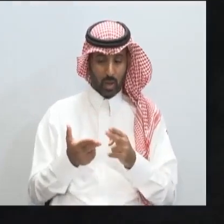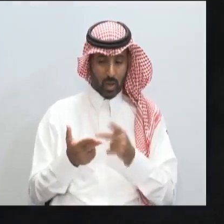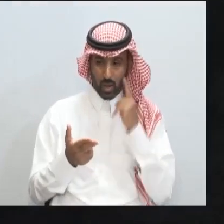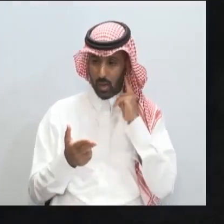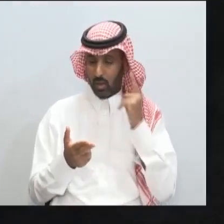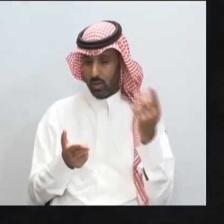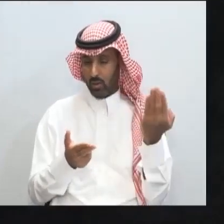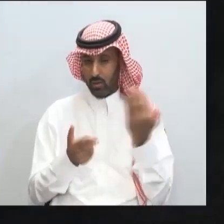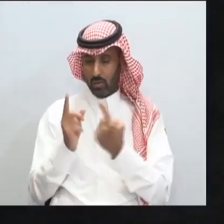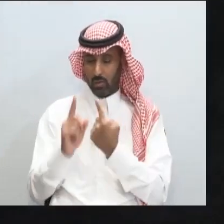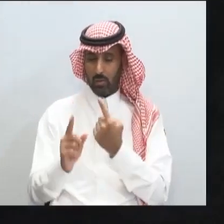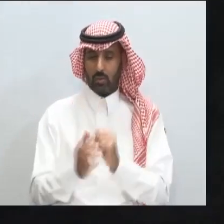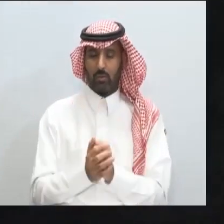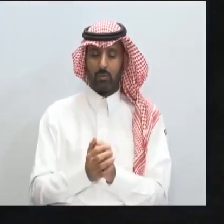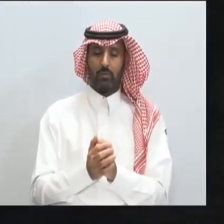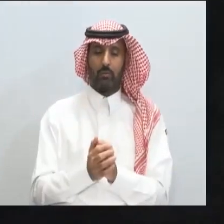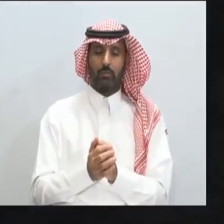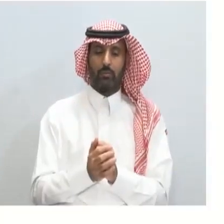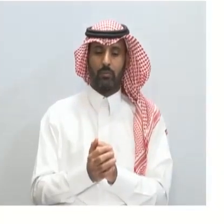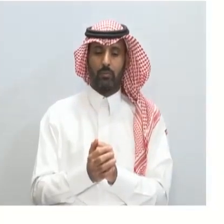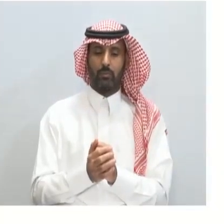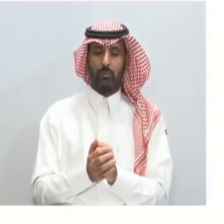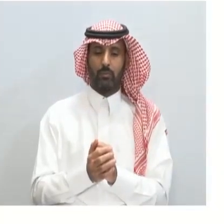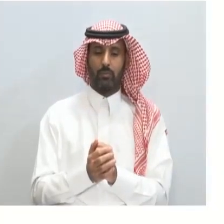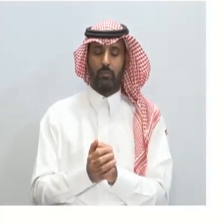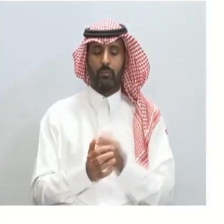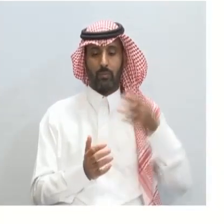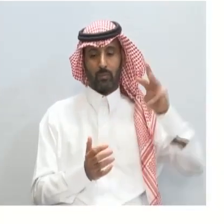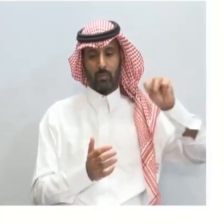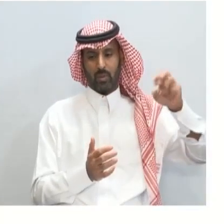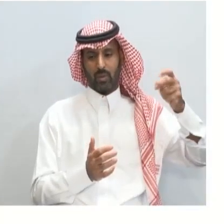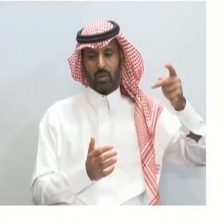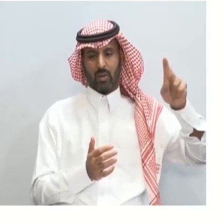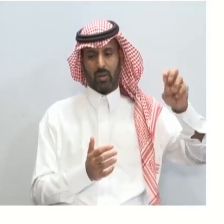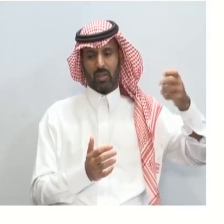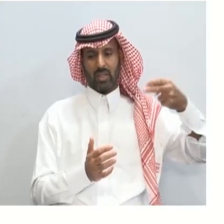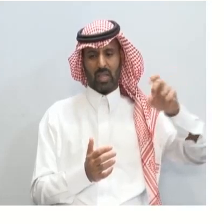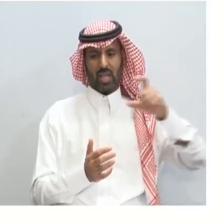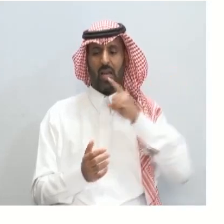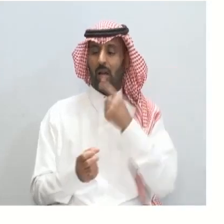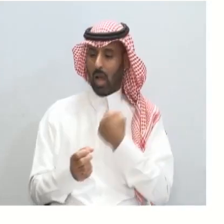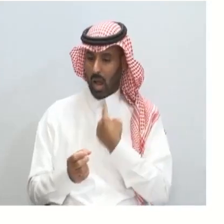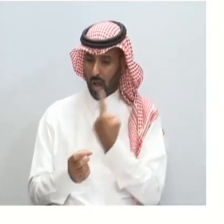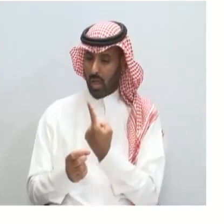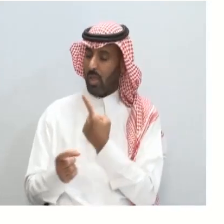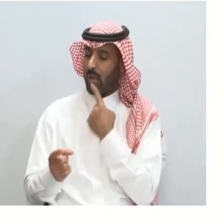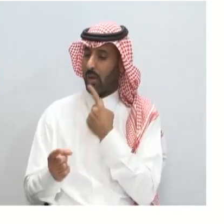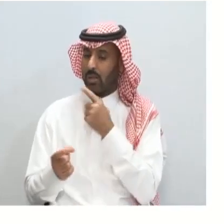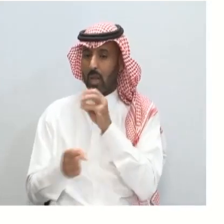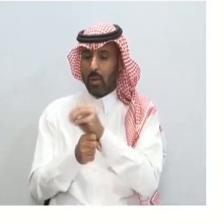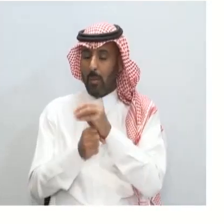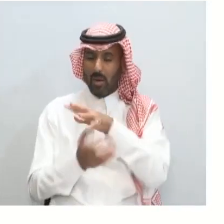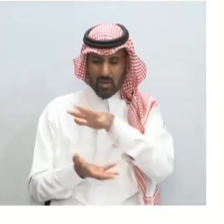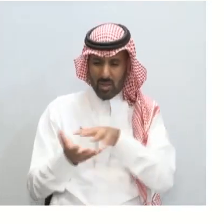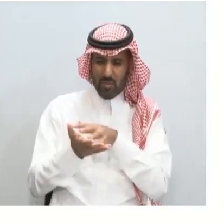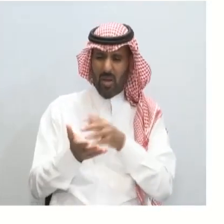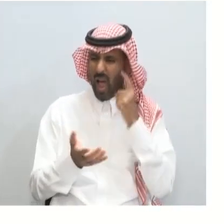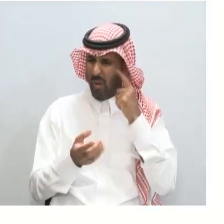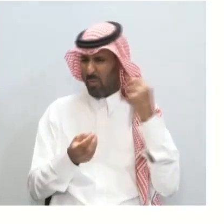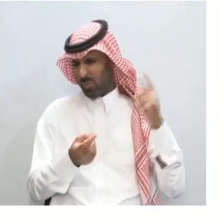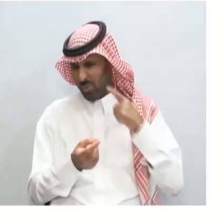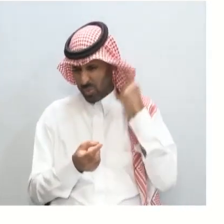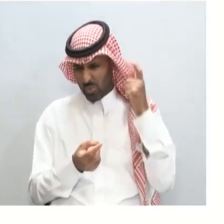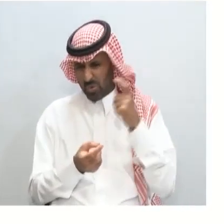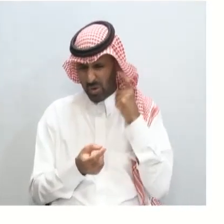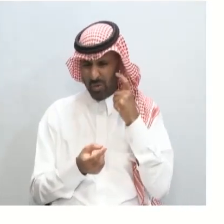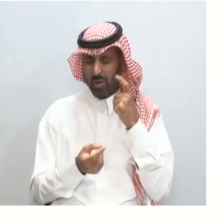let's listen to the conversation now together. Khalid, can I talk to you about a problem I'm struggling with?